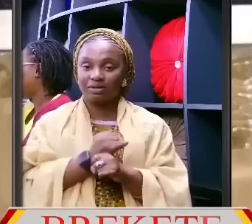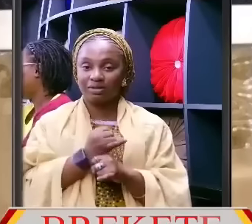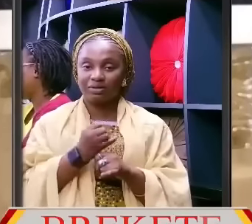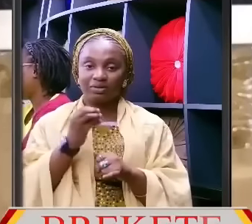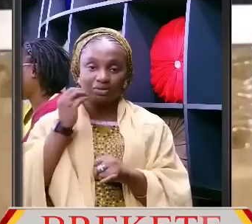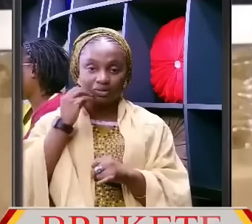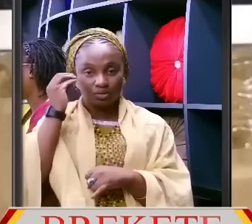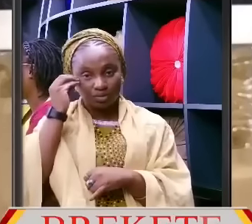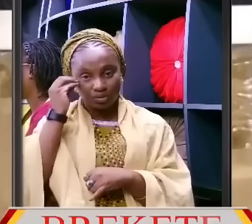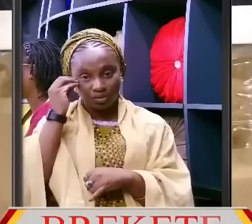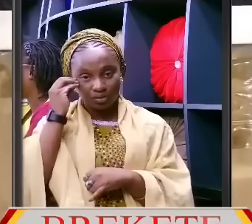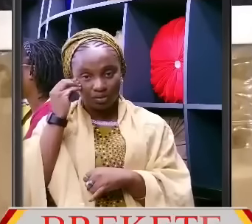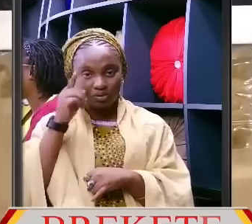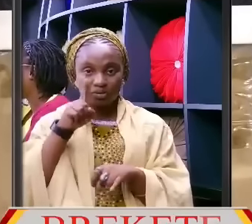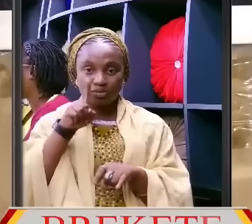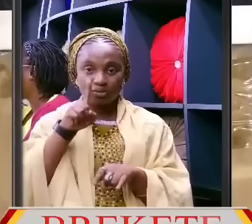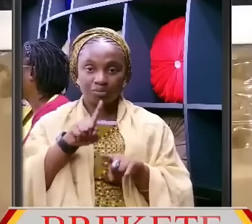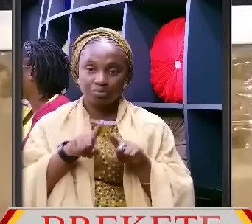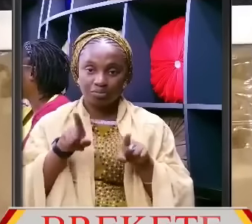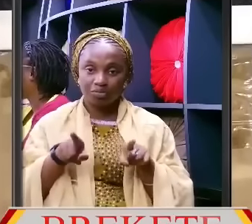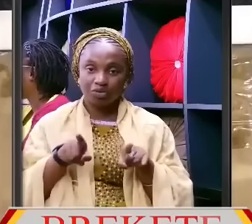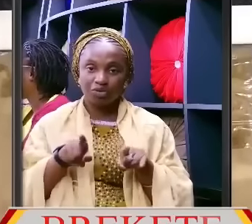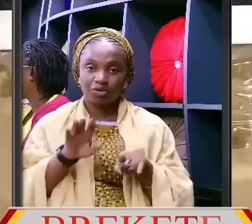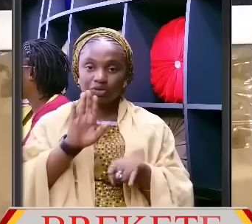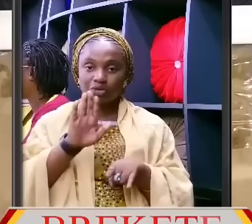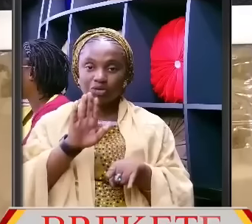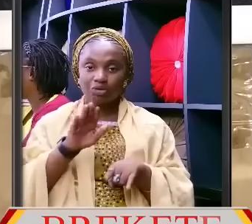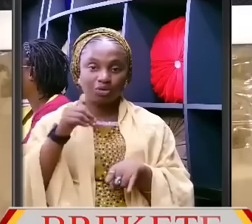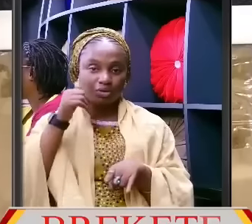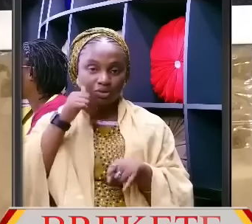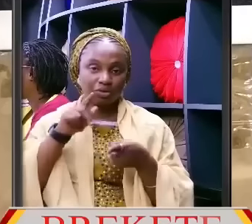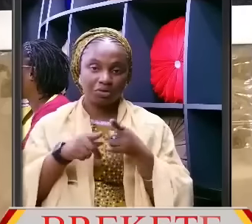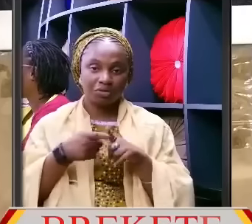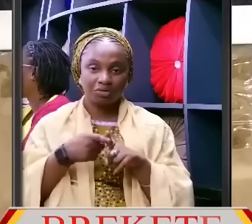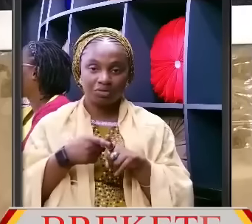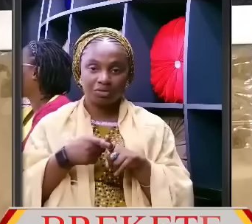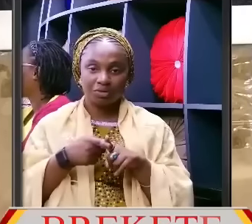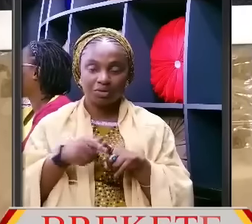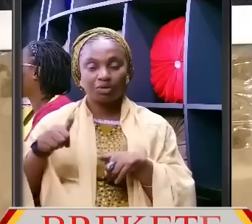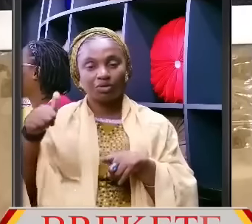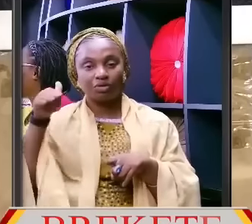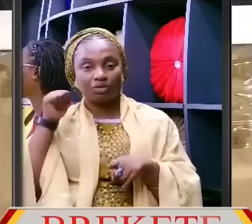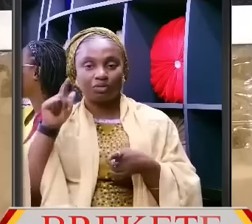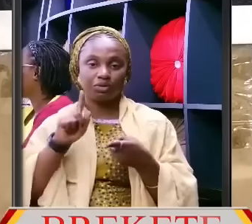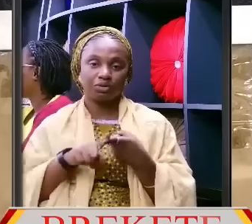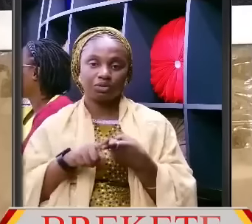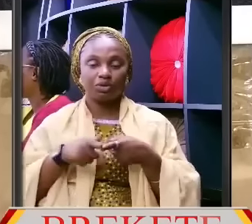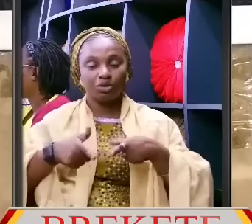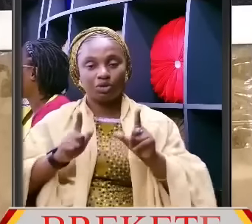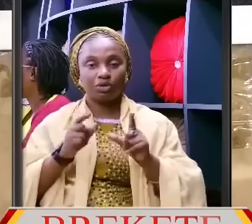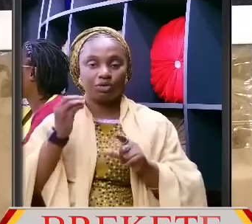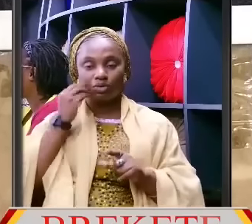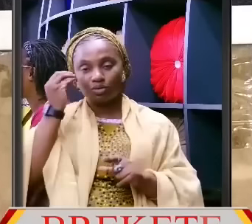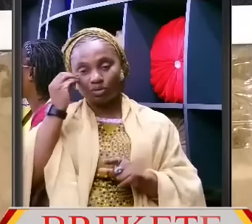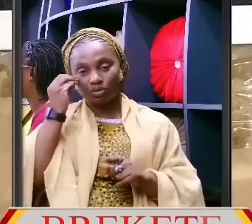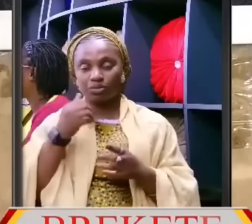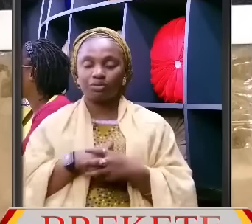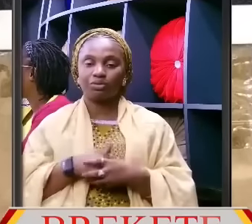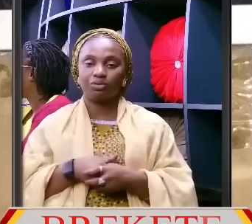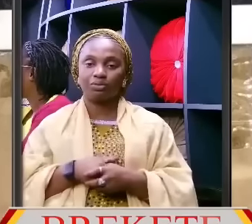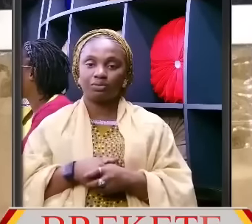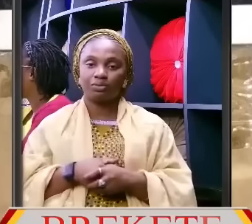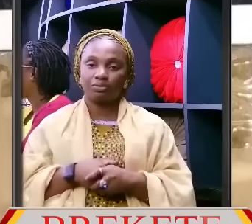wife go talk, say, okay, you come back. I hope well. She go start trouble. You get